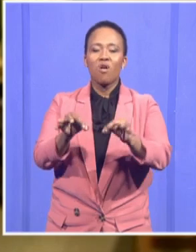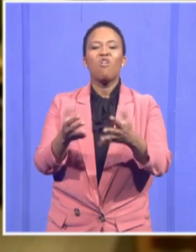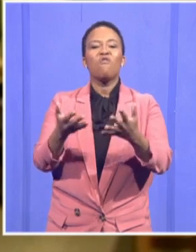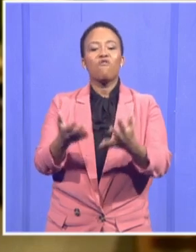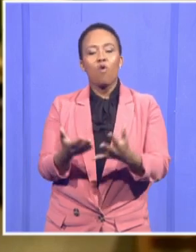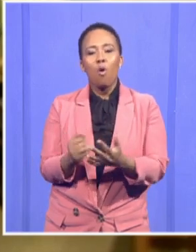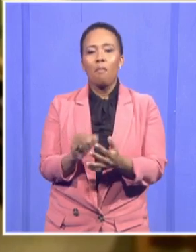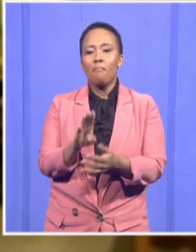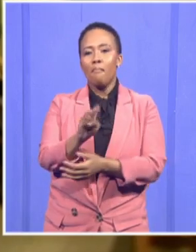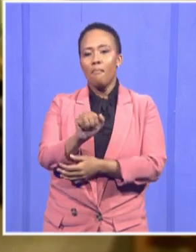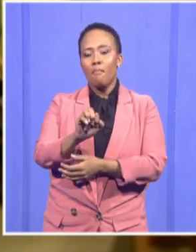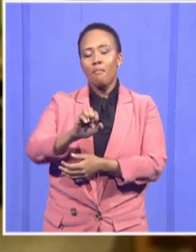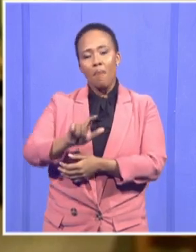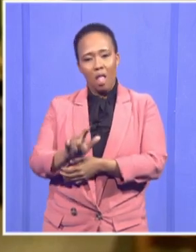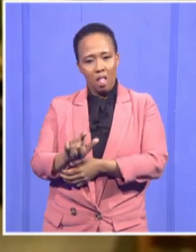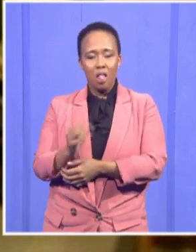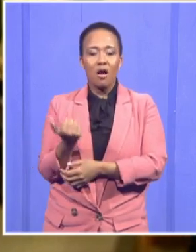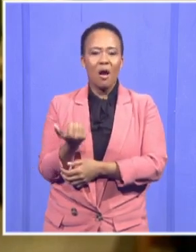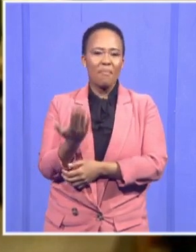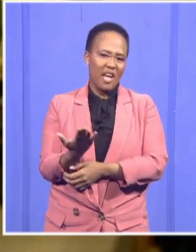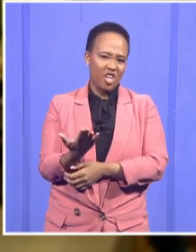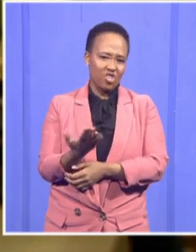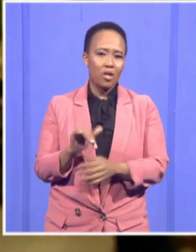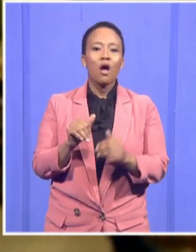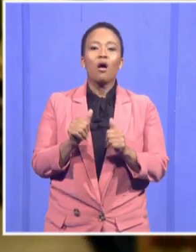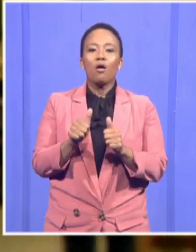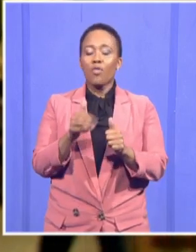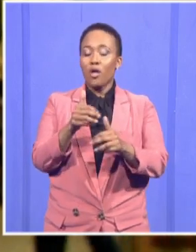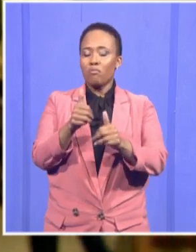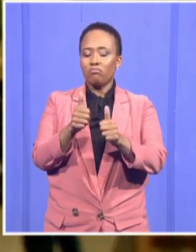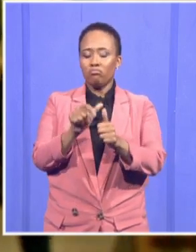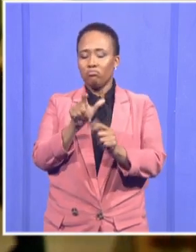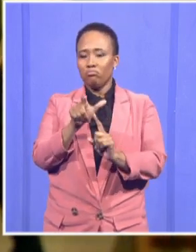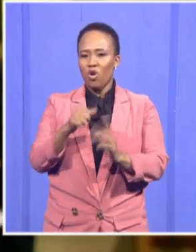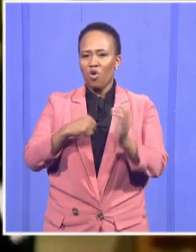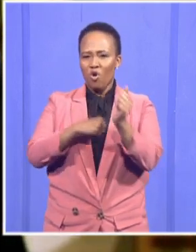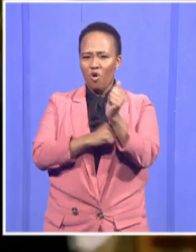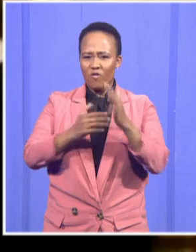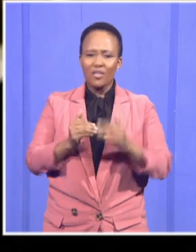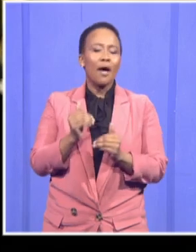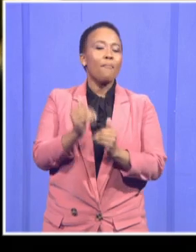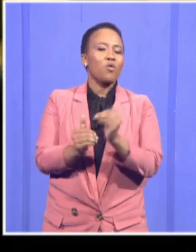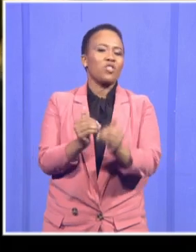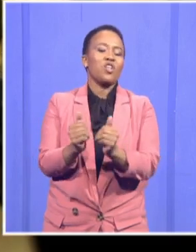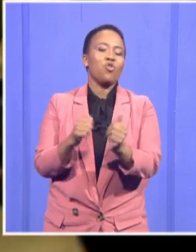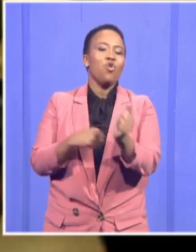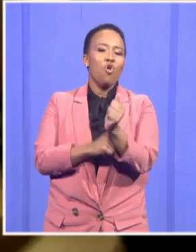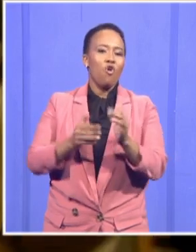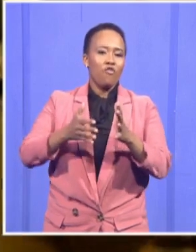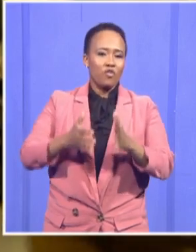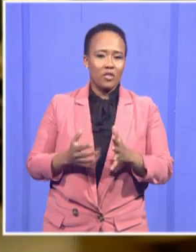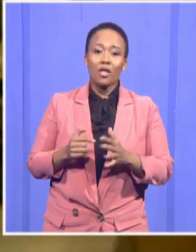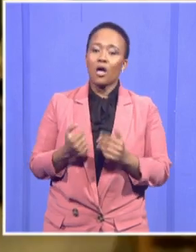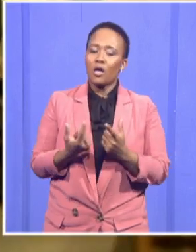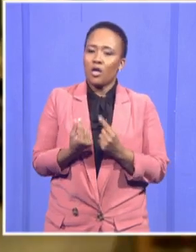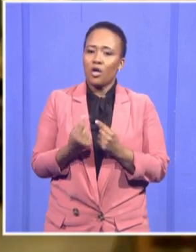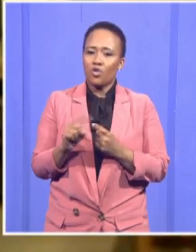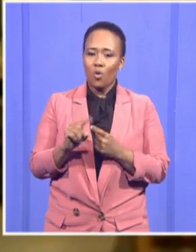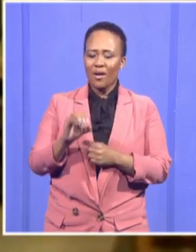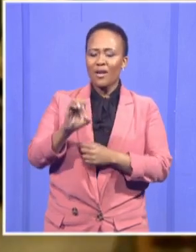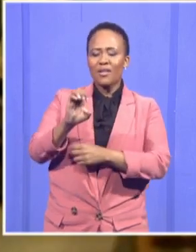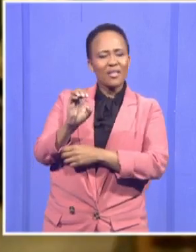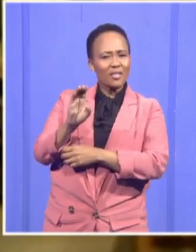presiding officer felt otherwise, given the time of the year. She felt that perhaps they're still in recess, the DPP is still in recess. They'll only be up and